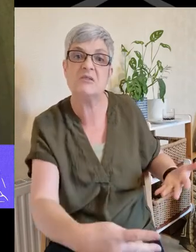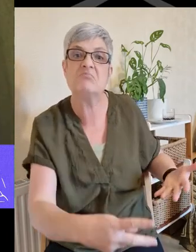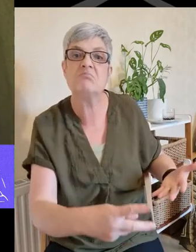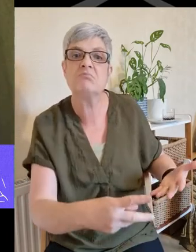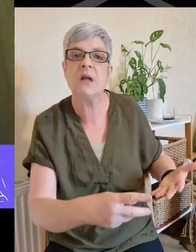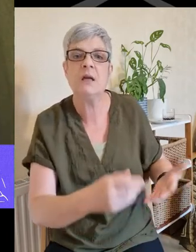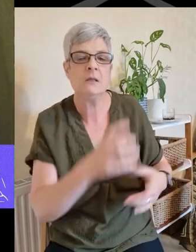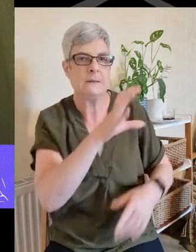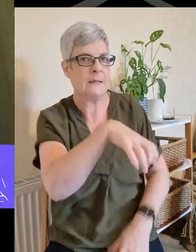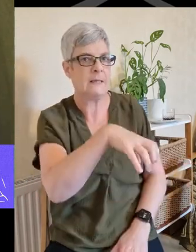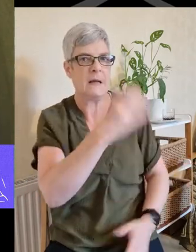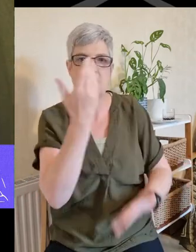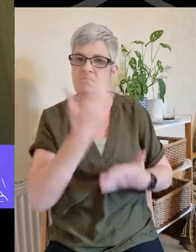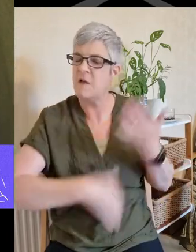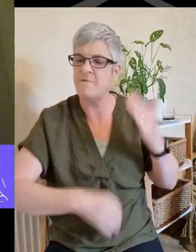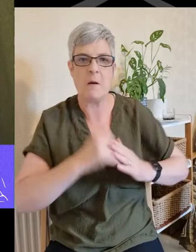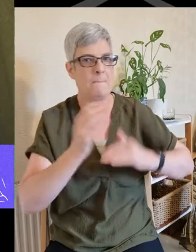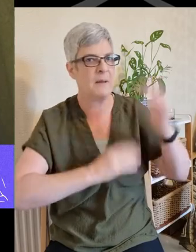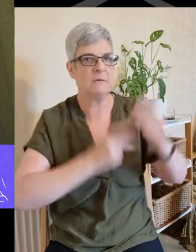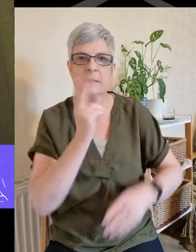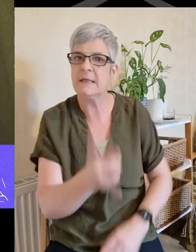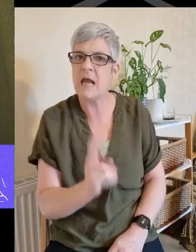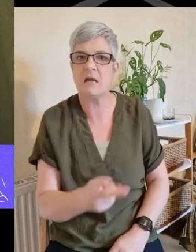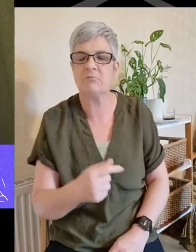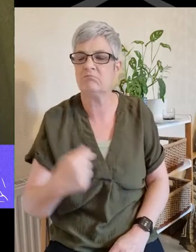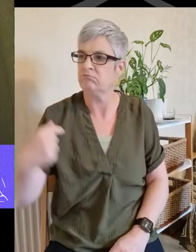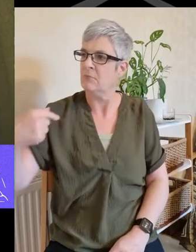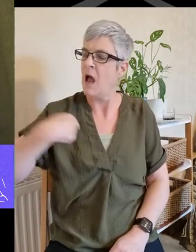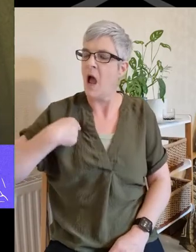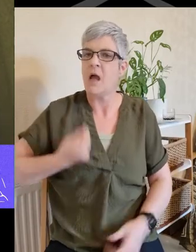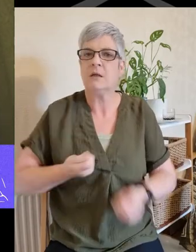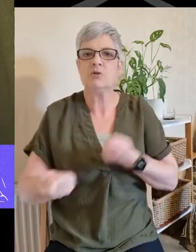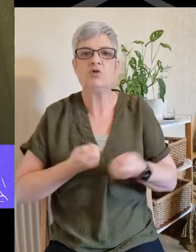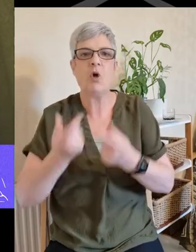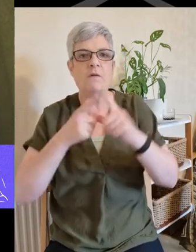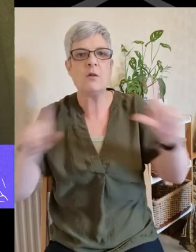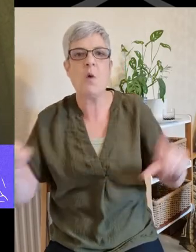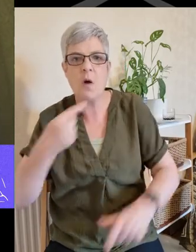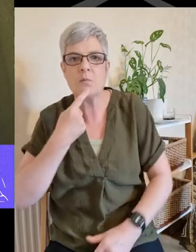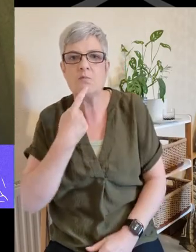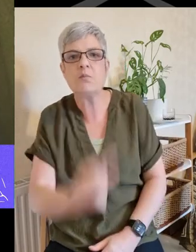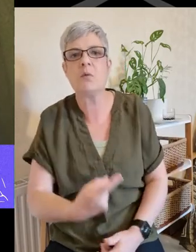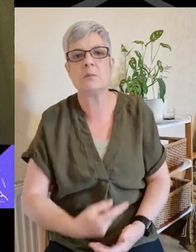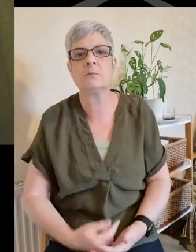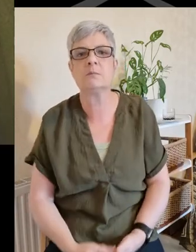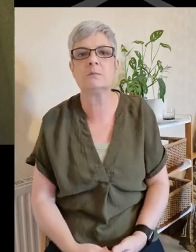be rebuilt. I, the Sovereign Lord, have spoken.